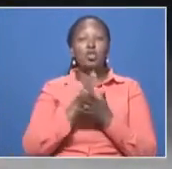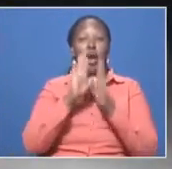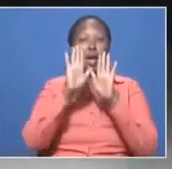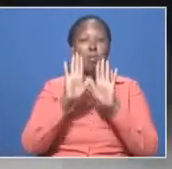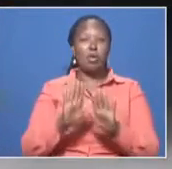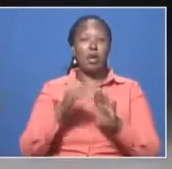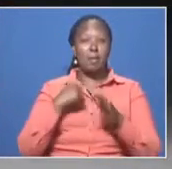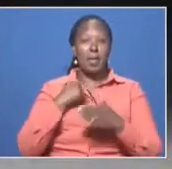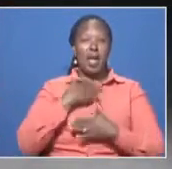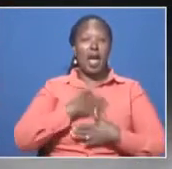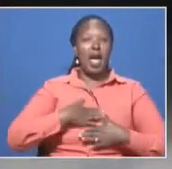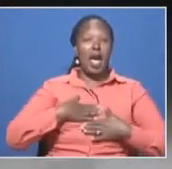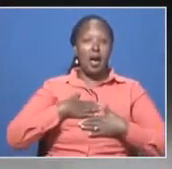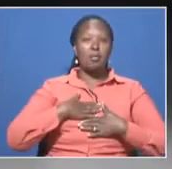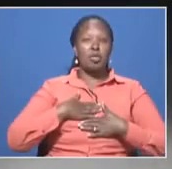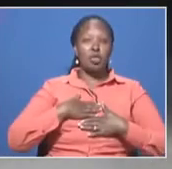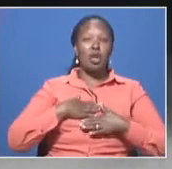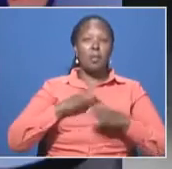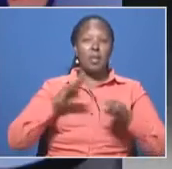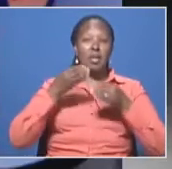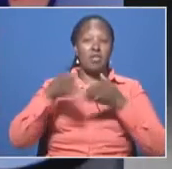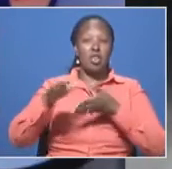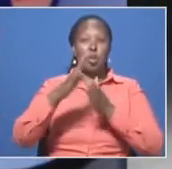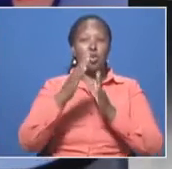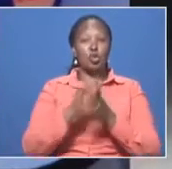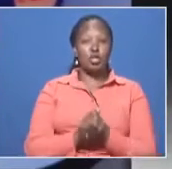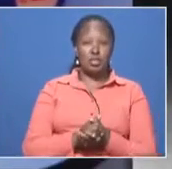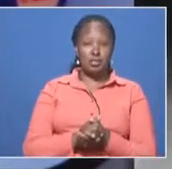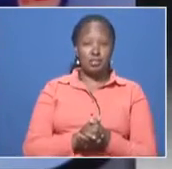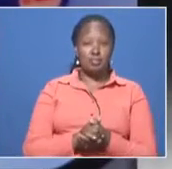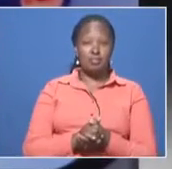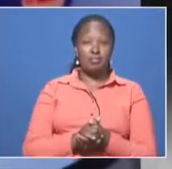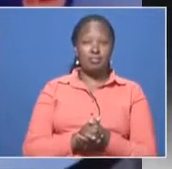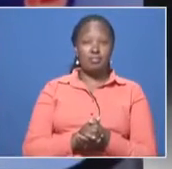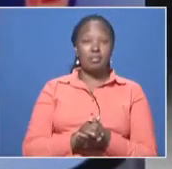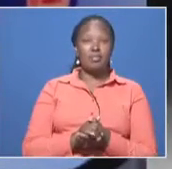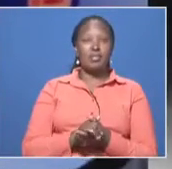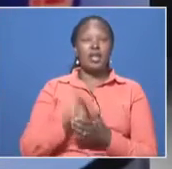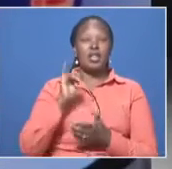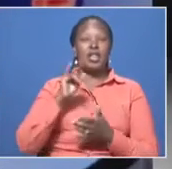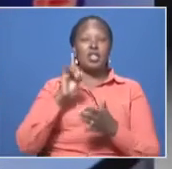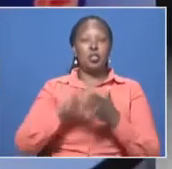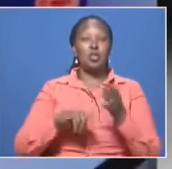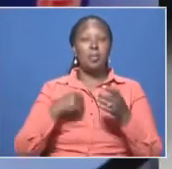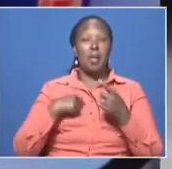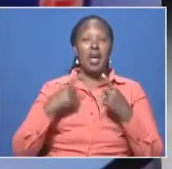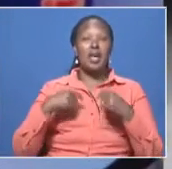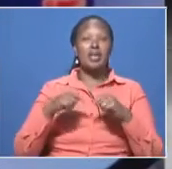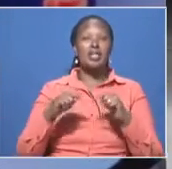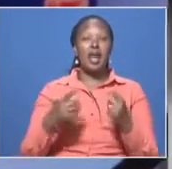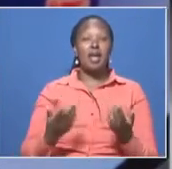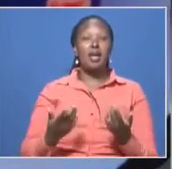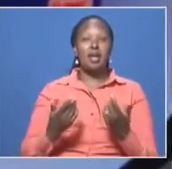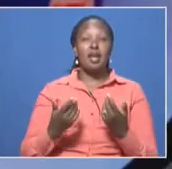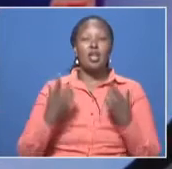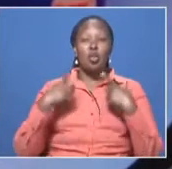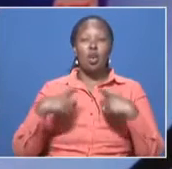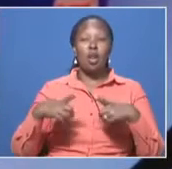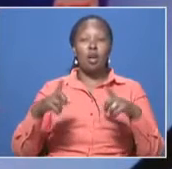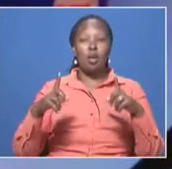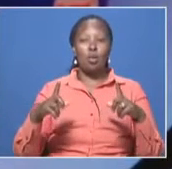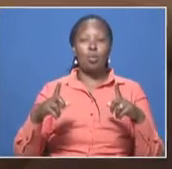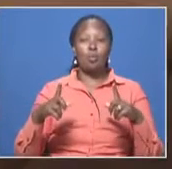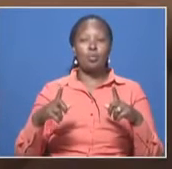I really appreciate being given that opportunity. Mm. And that is now what I try to allow. You